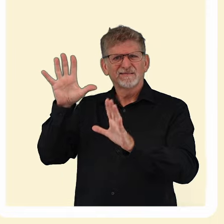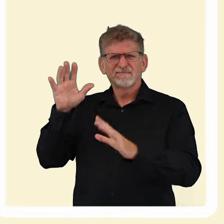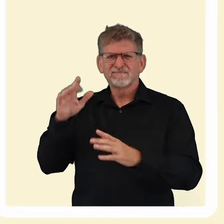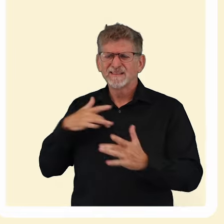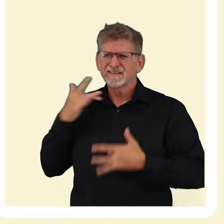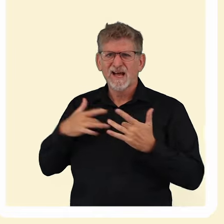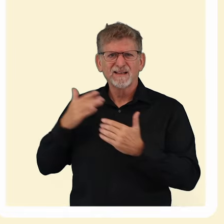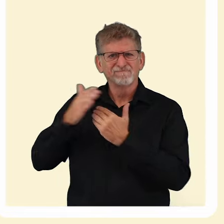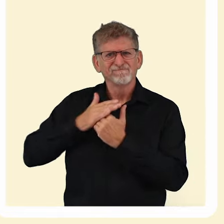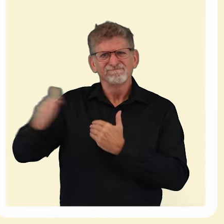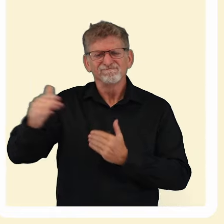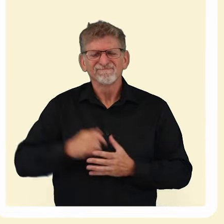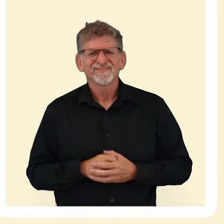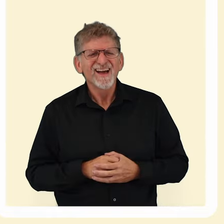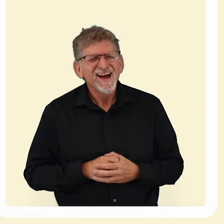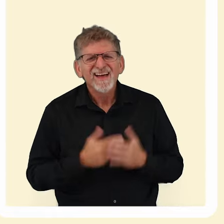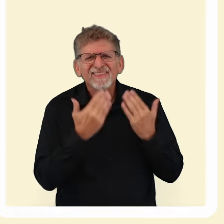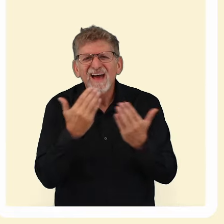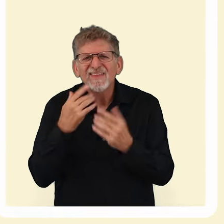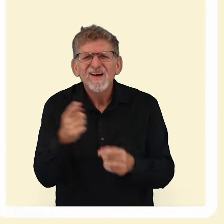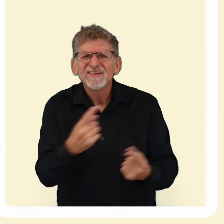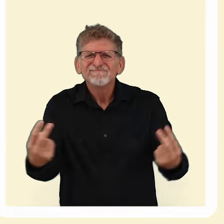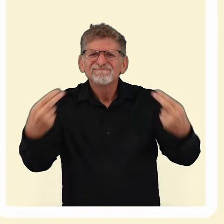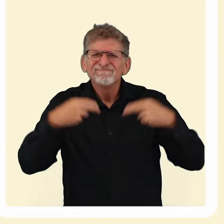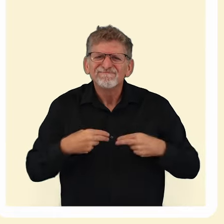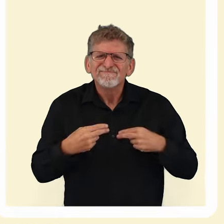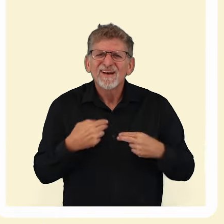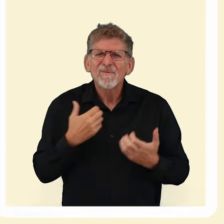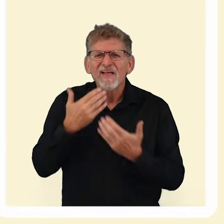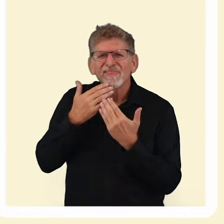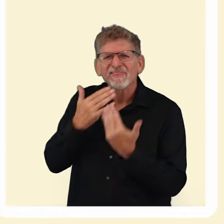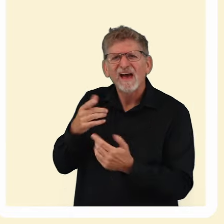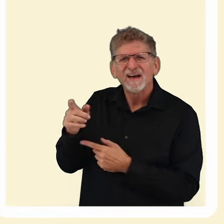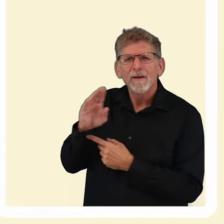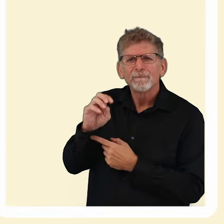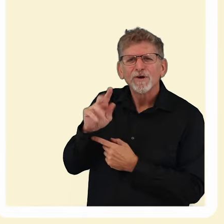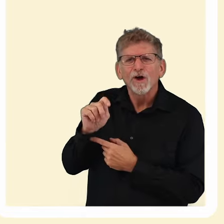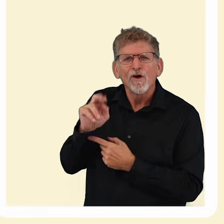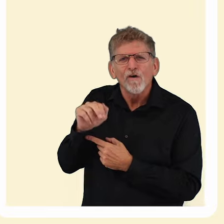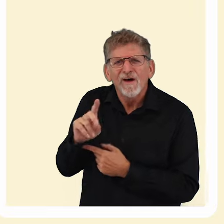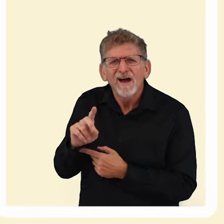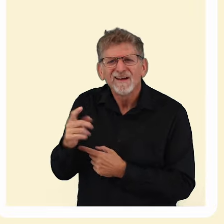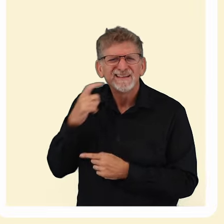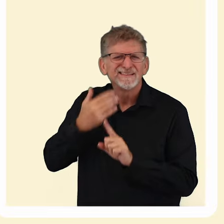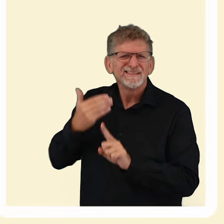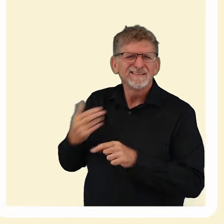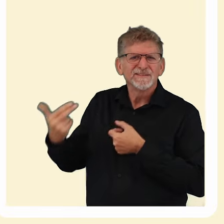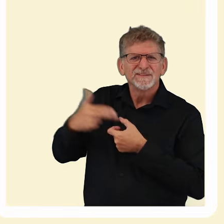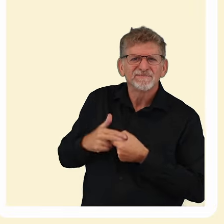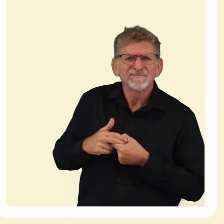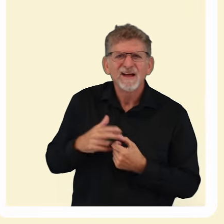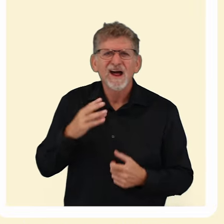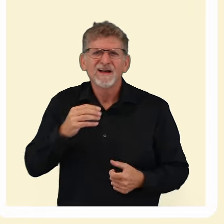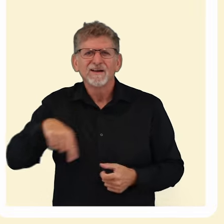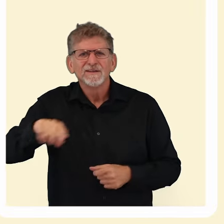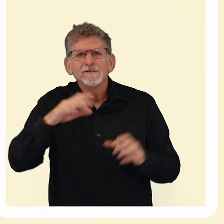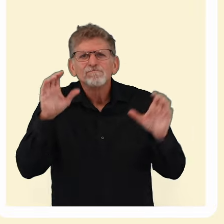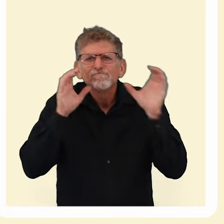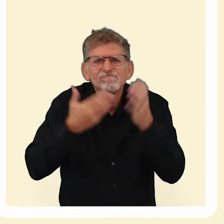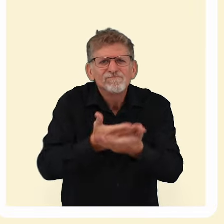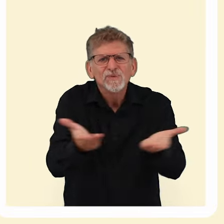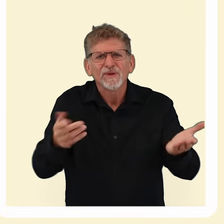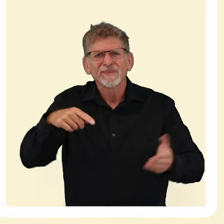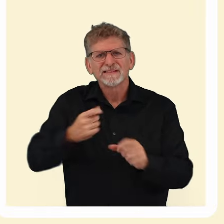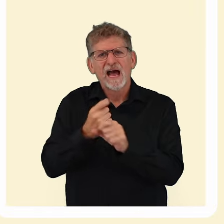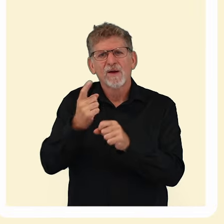with us. I want to thank Madame Bertrand, who was with us earlier, and of course, all of you who listened to us for this annual public meeting. For the